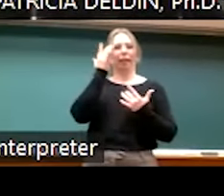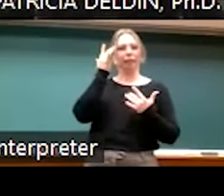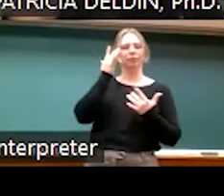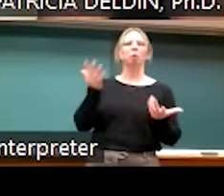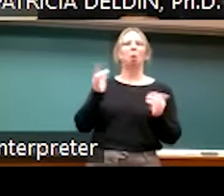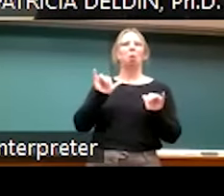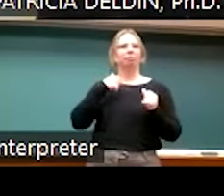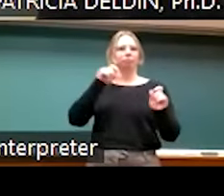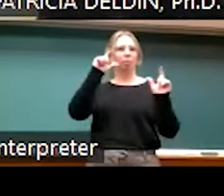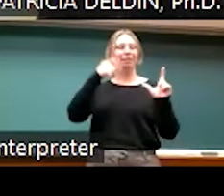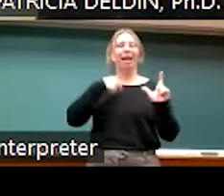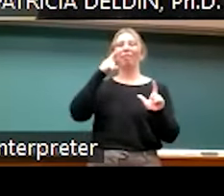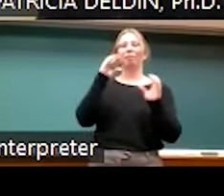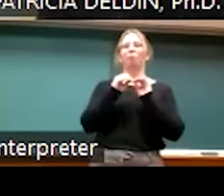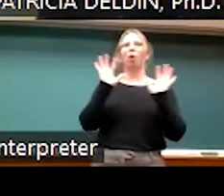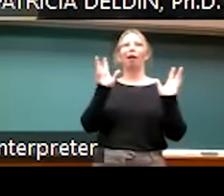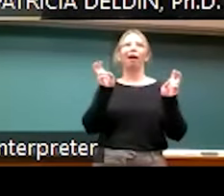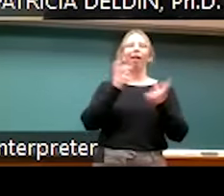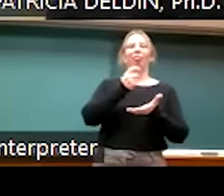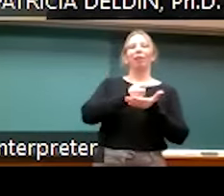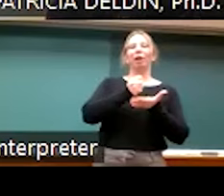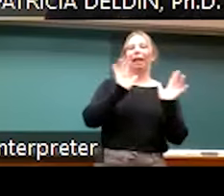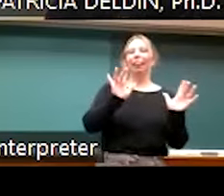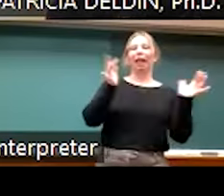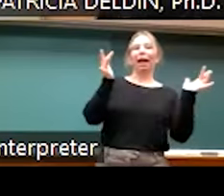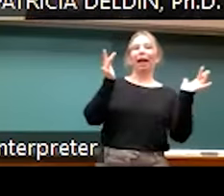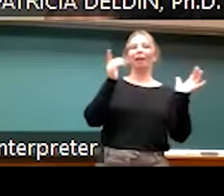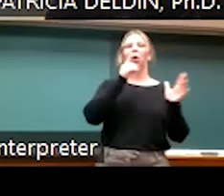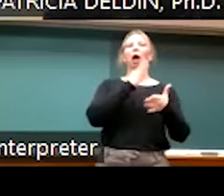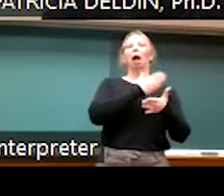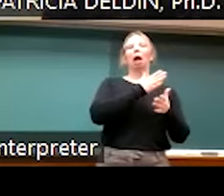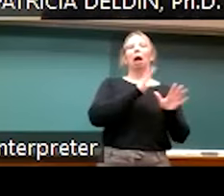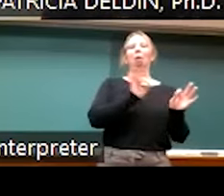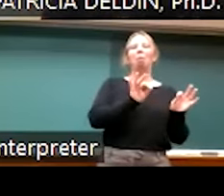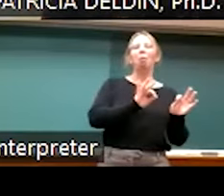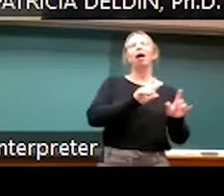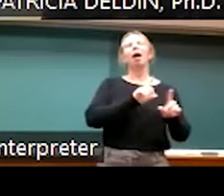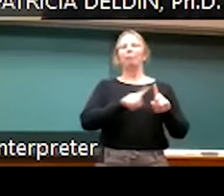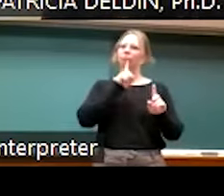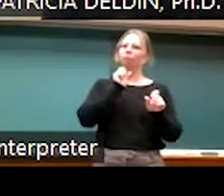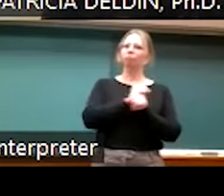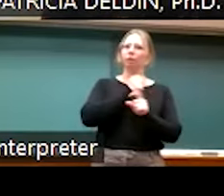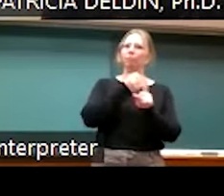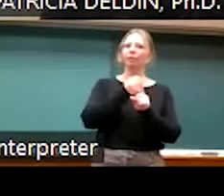sort of therapy light, but that's not actually how it works. So this isn't an adult effectiveness trial we call